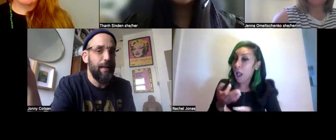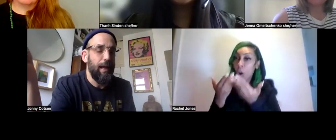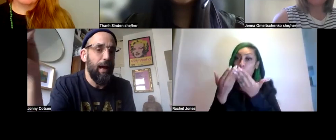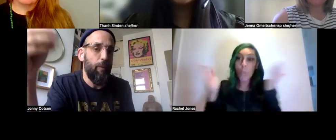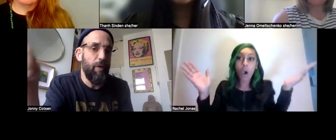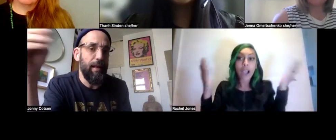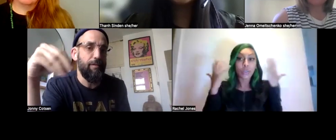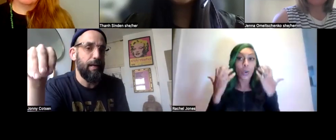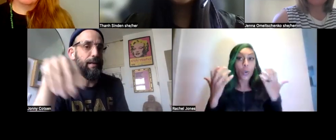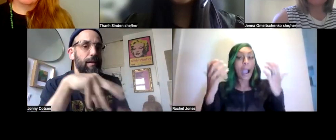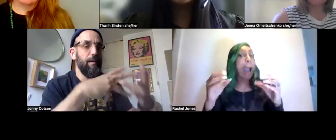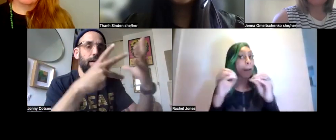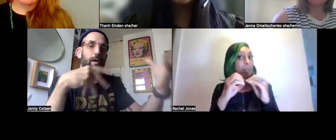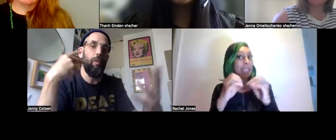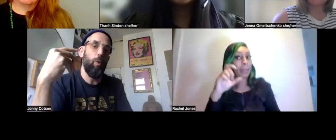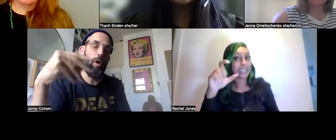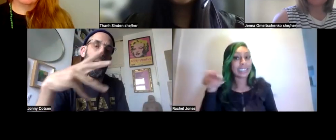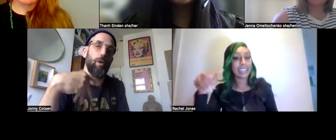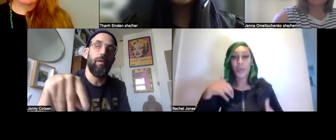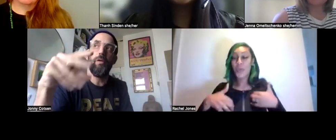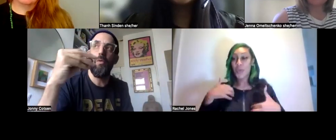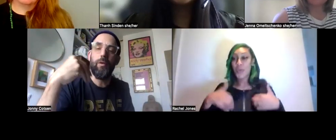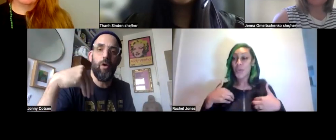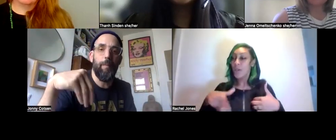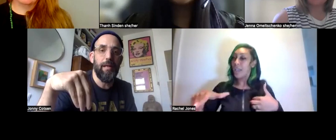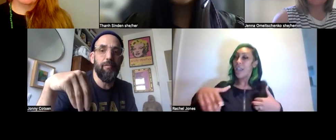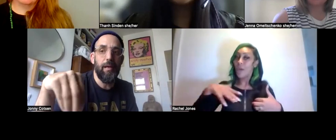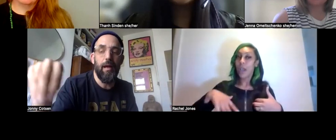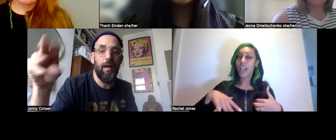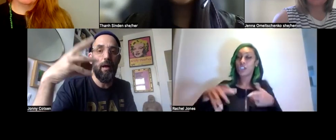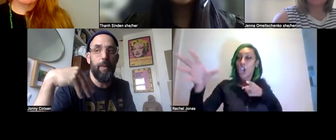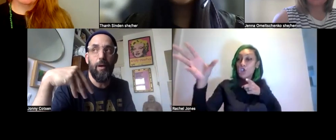BBC were really interested in a lot of the work. They wanted to do a documentary